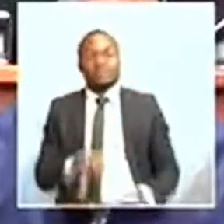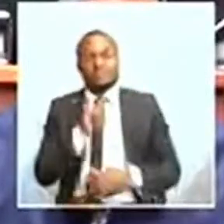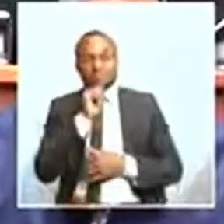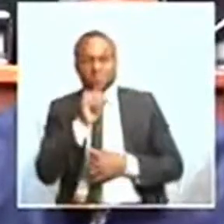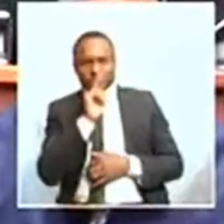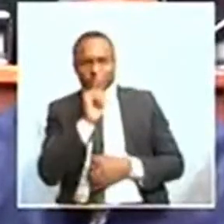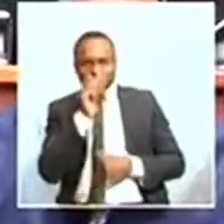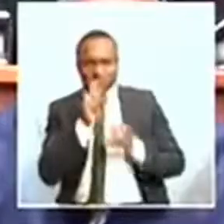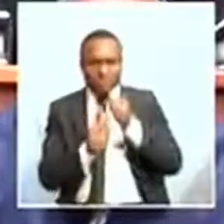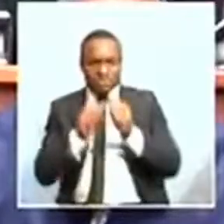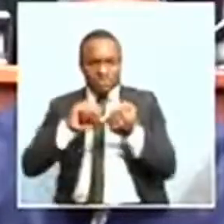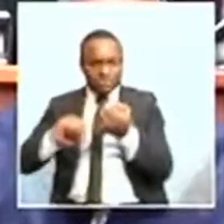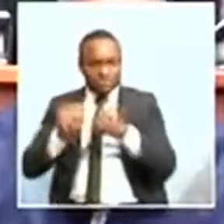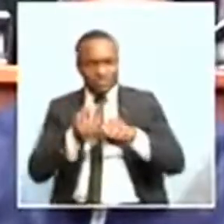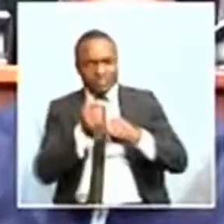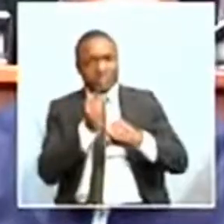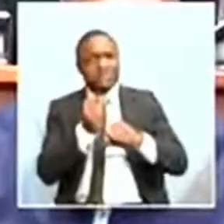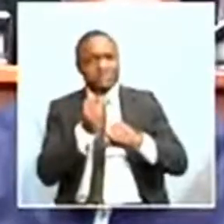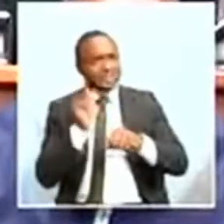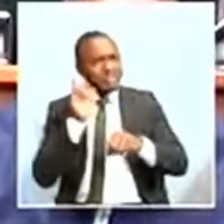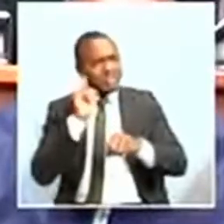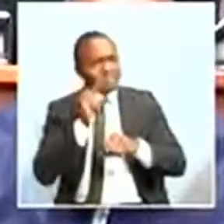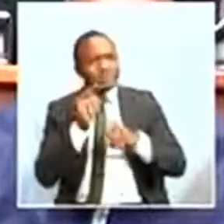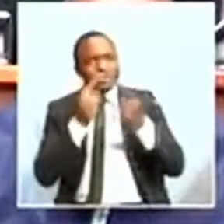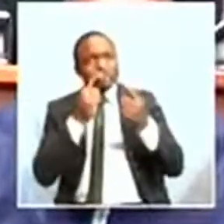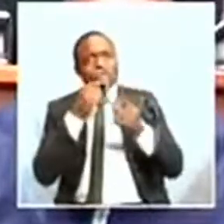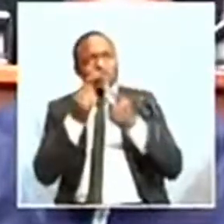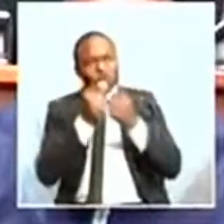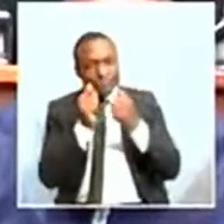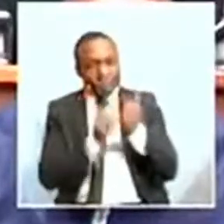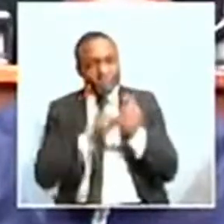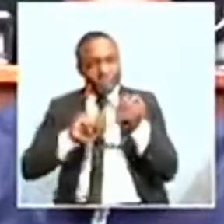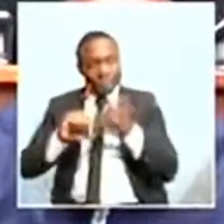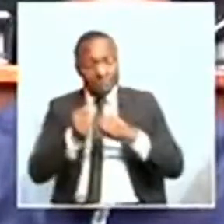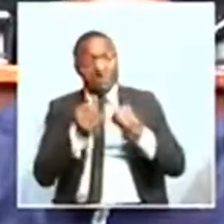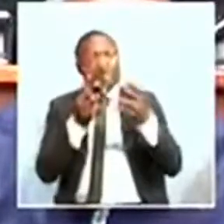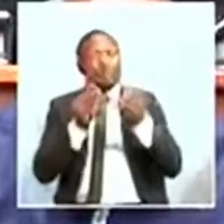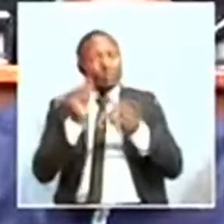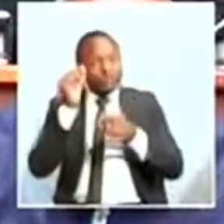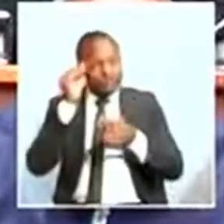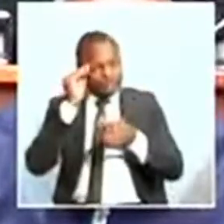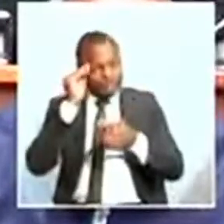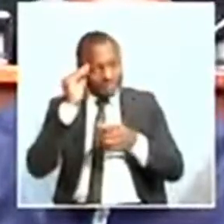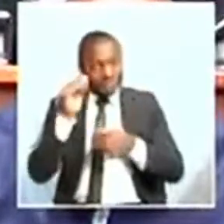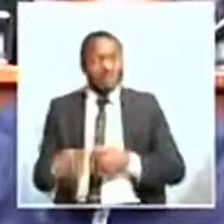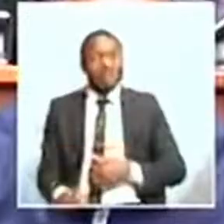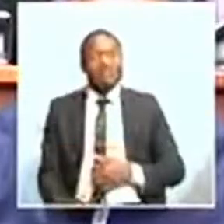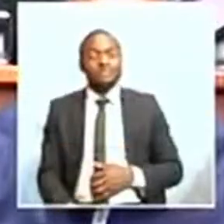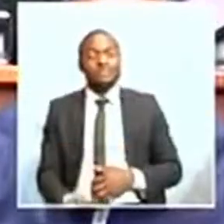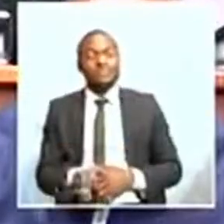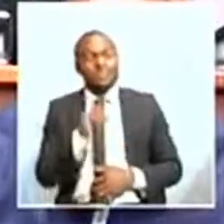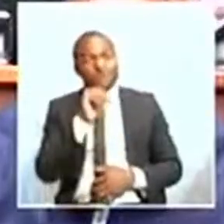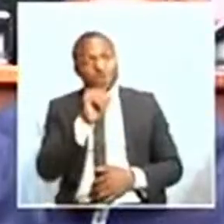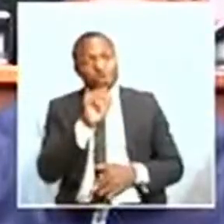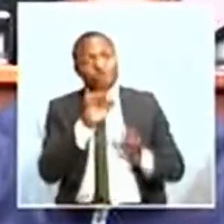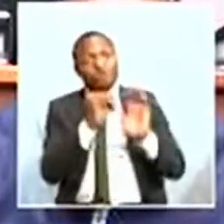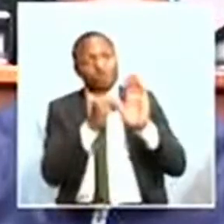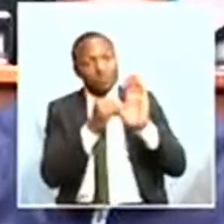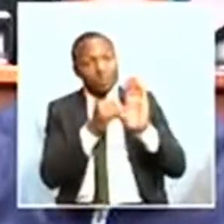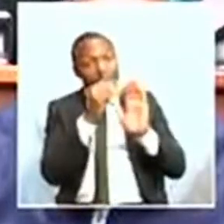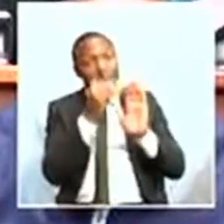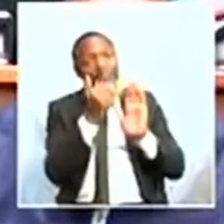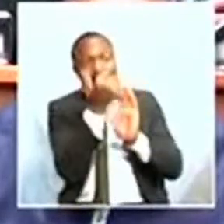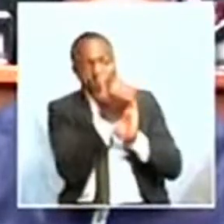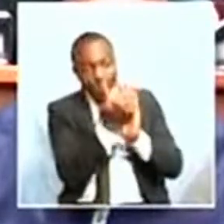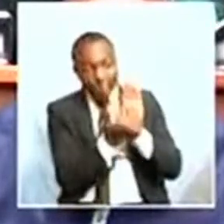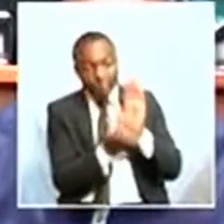which protection I heard you say about protection. Minister, I wanted to find out, you've highlighted a lot of